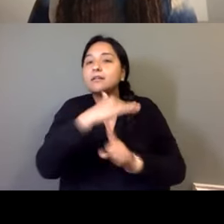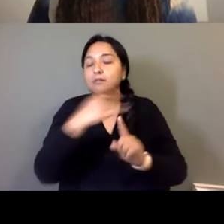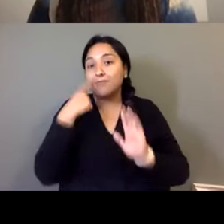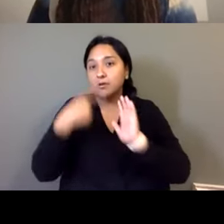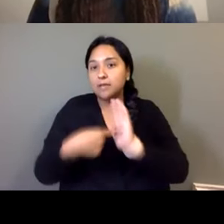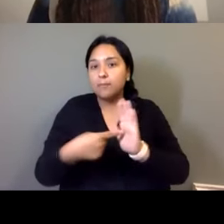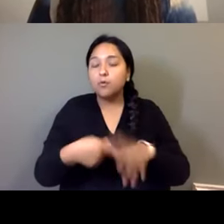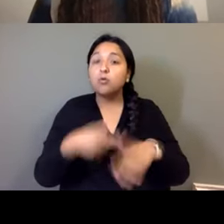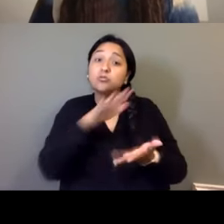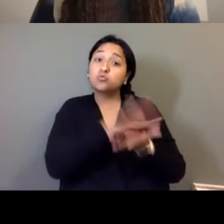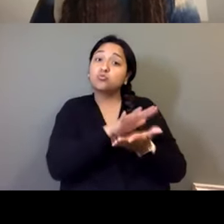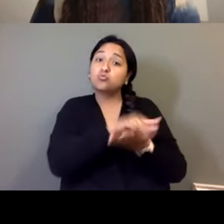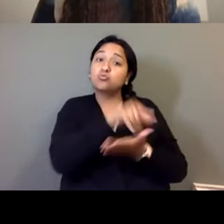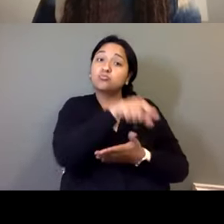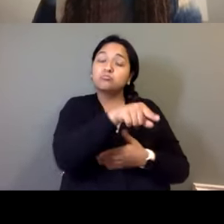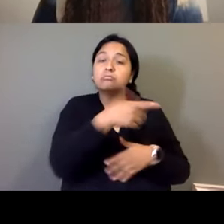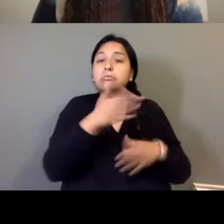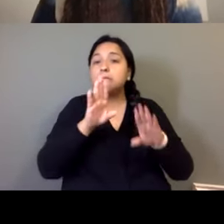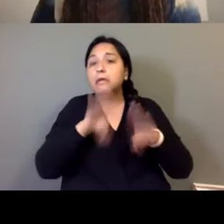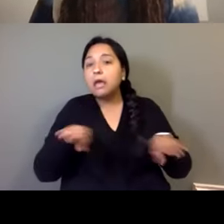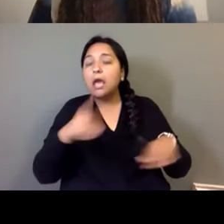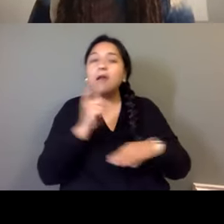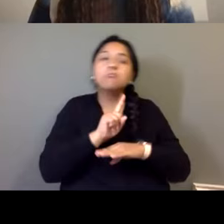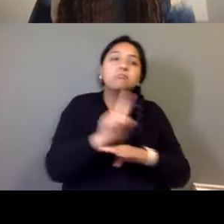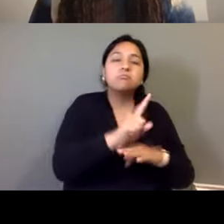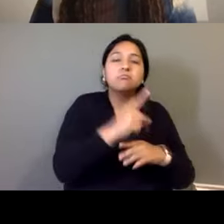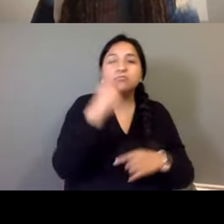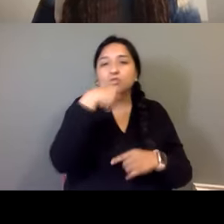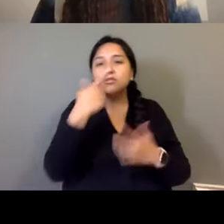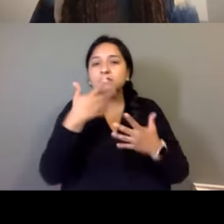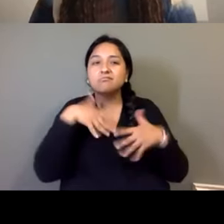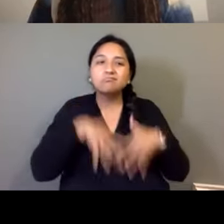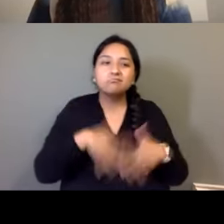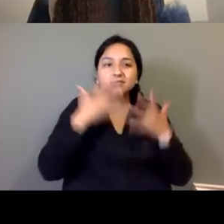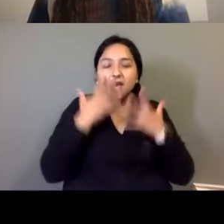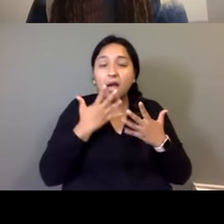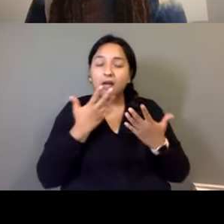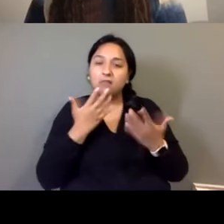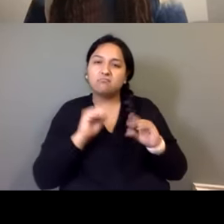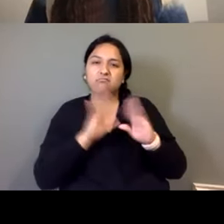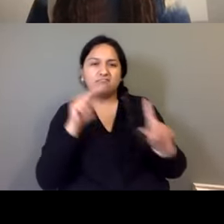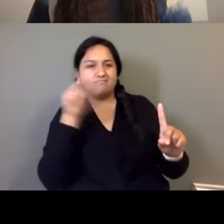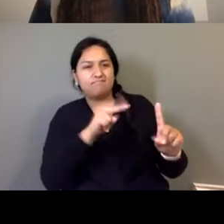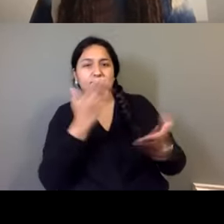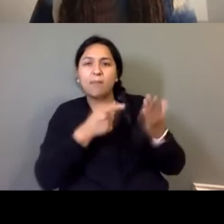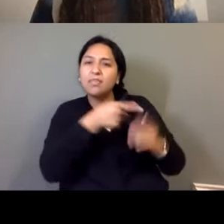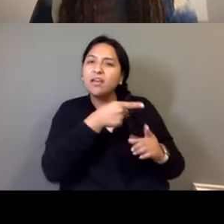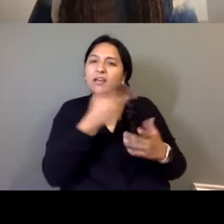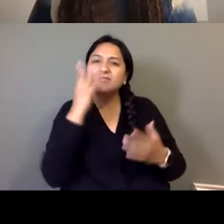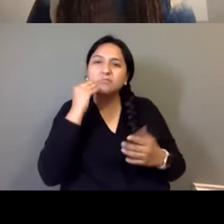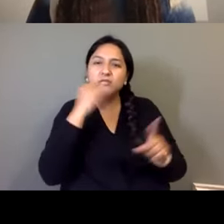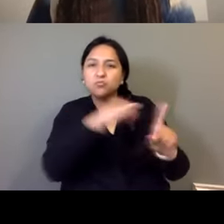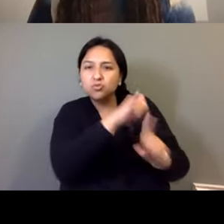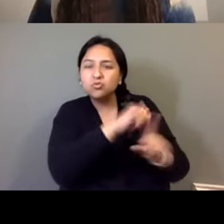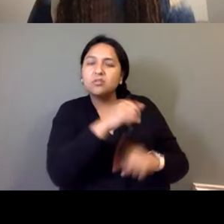sad, you know, they're probably experiencing something where maybe they've been bullied. Maybe they feel singled out. Maybe they feel lonely. Maybe they